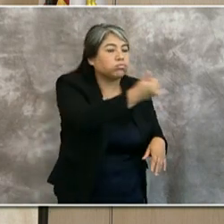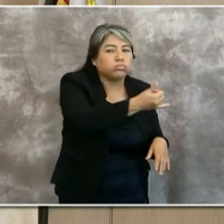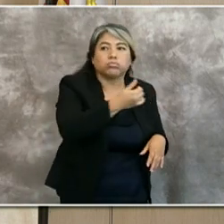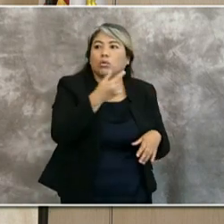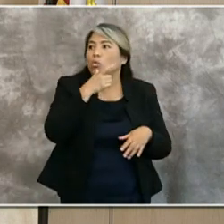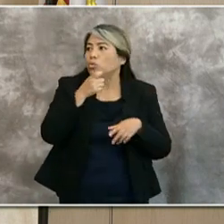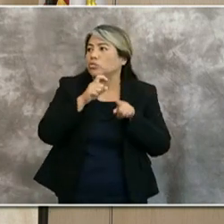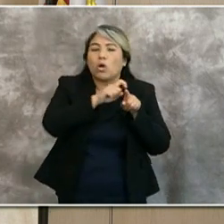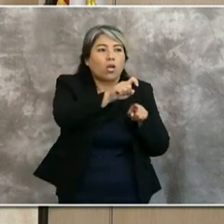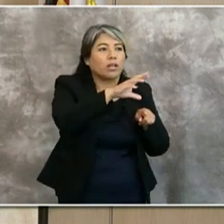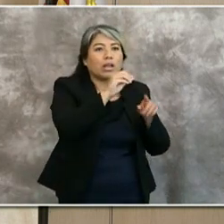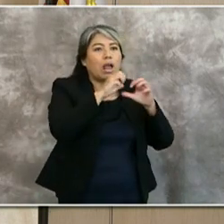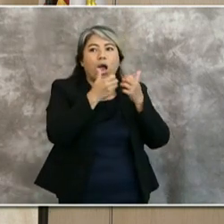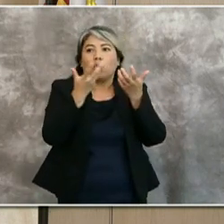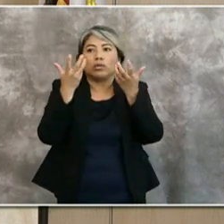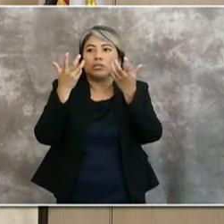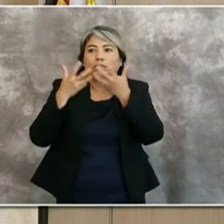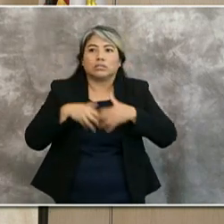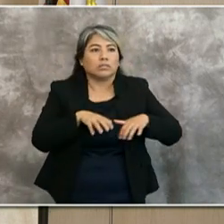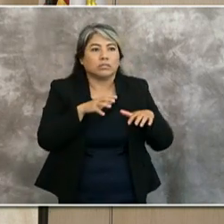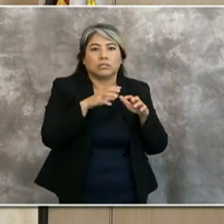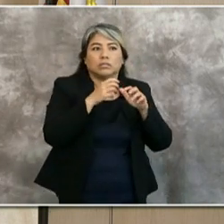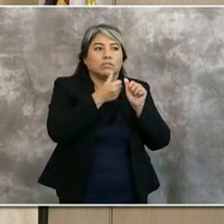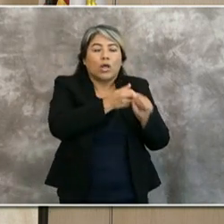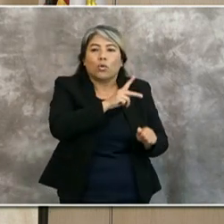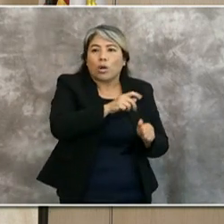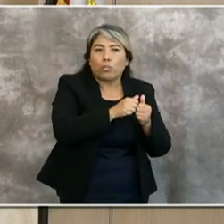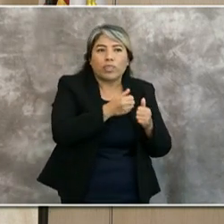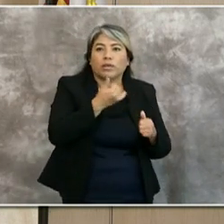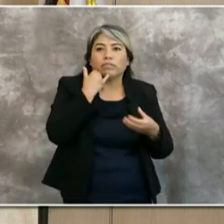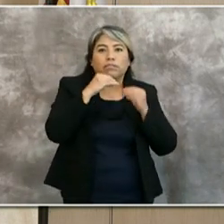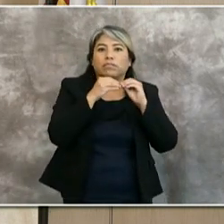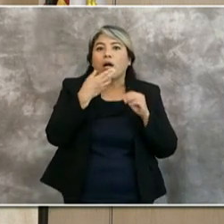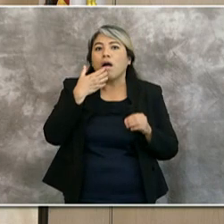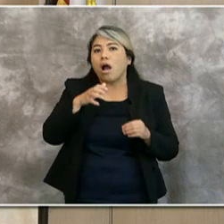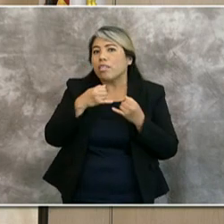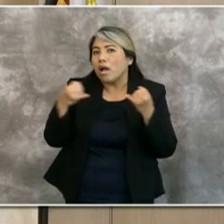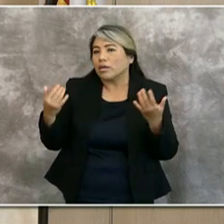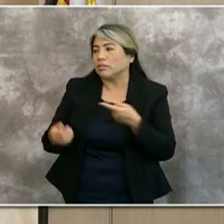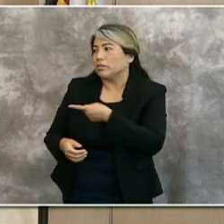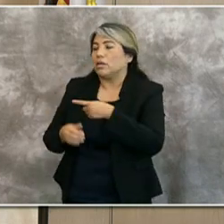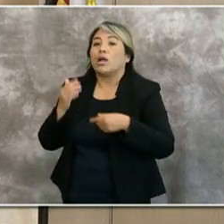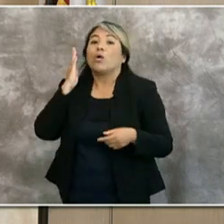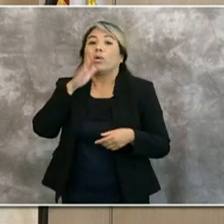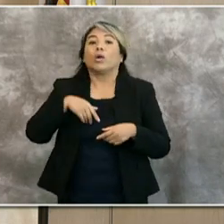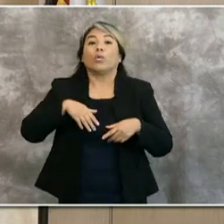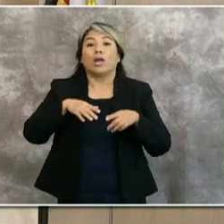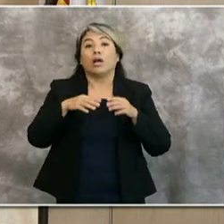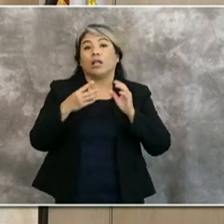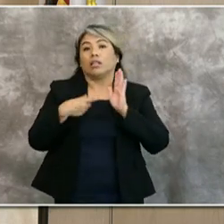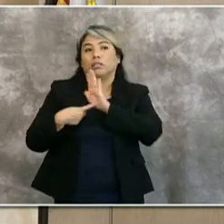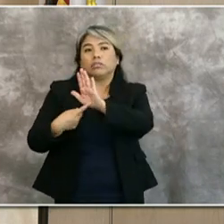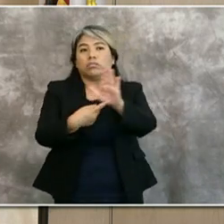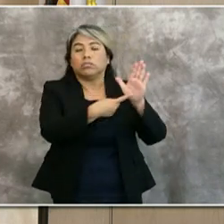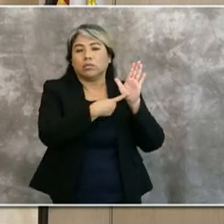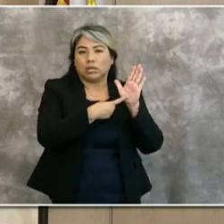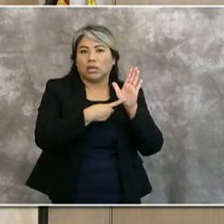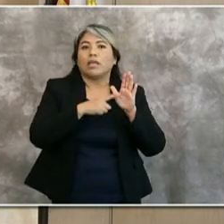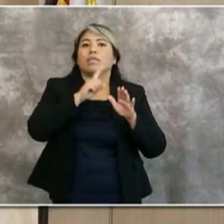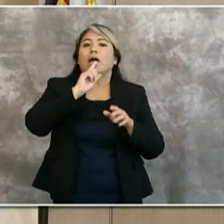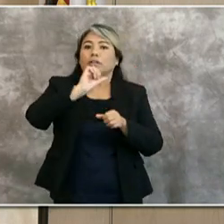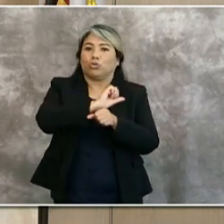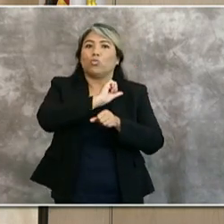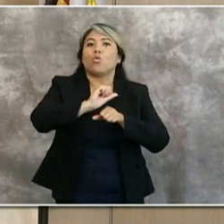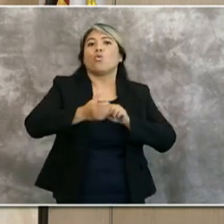those hotline tips will be followed up? So we will unveil the actual operations of the new